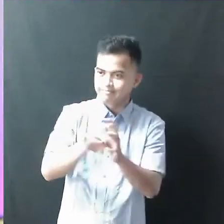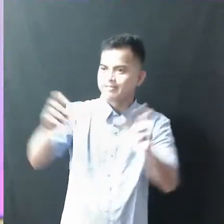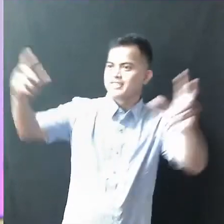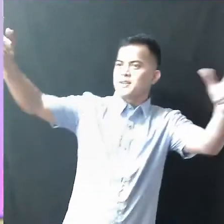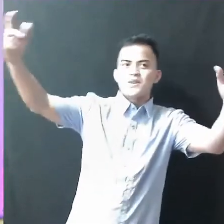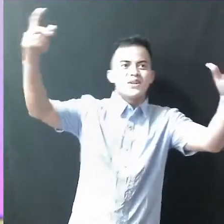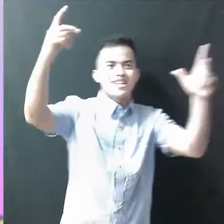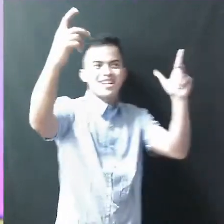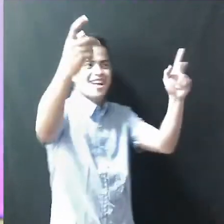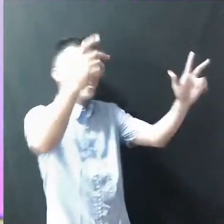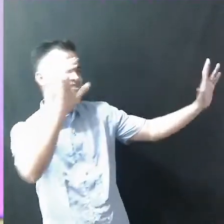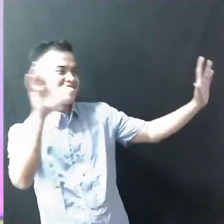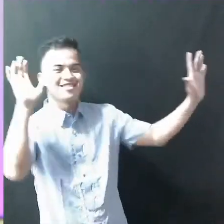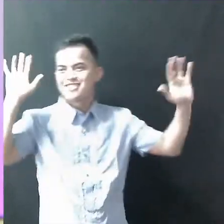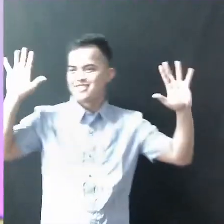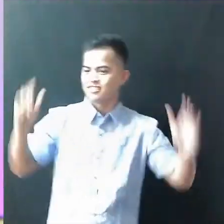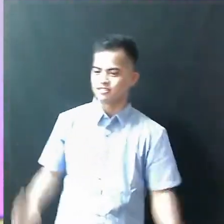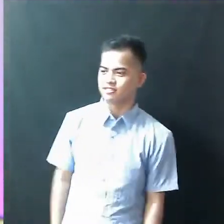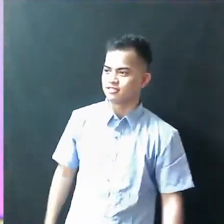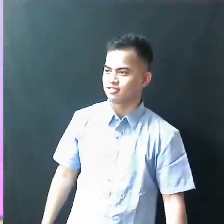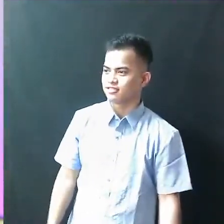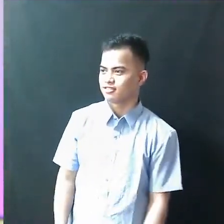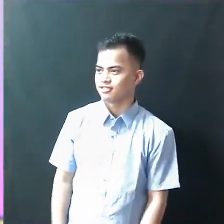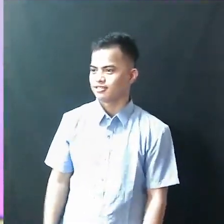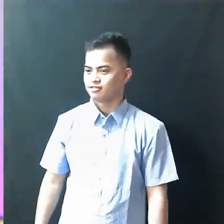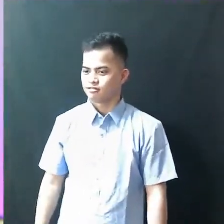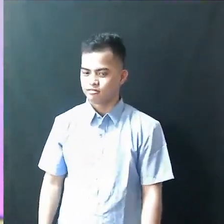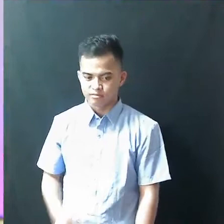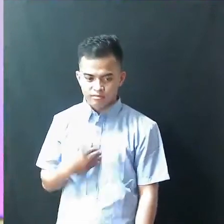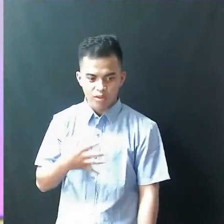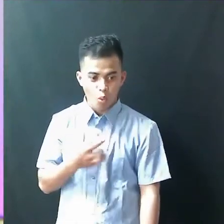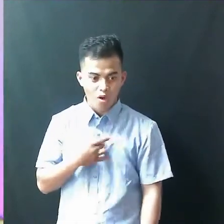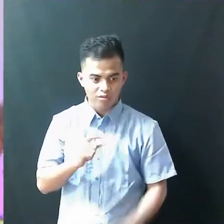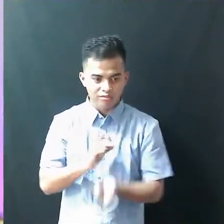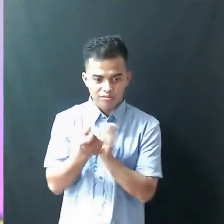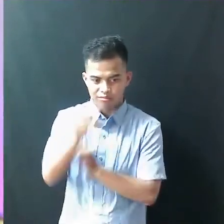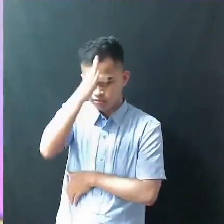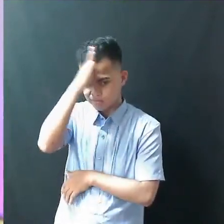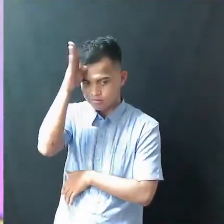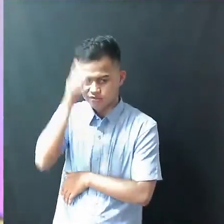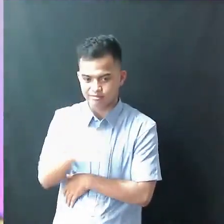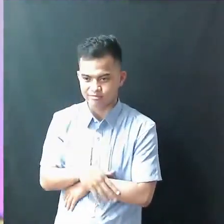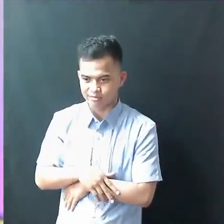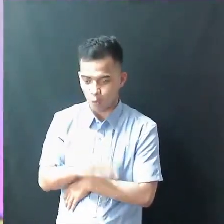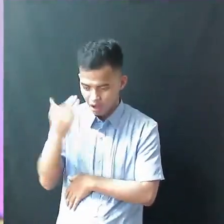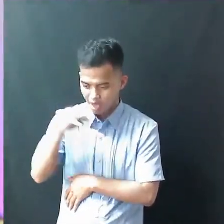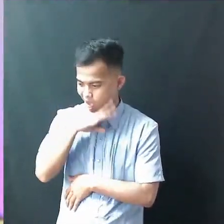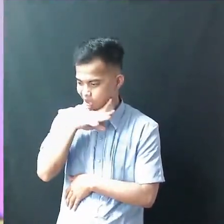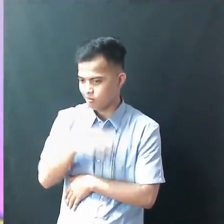bulingon. Brown na brown. Kisa imong white kay brown na. Okay? So,